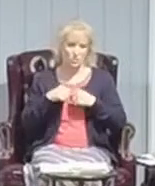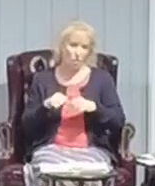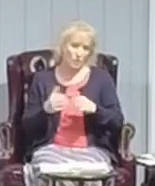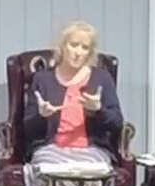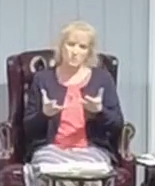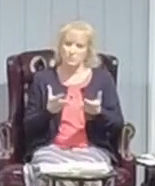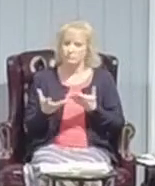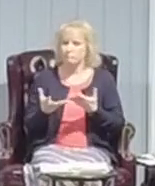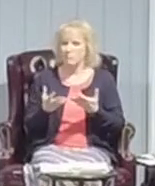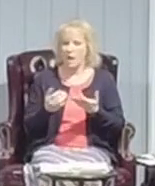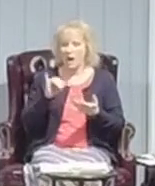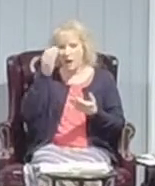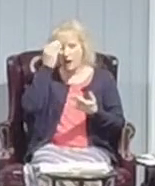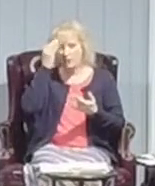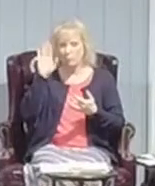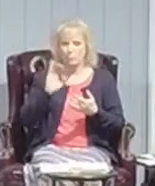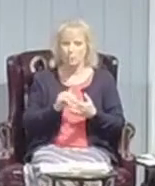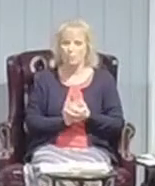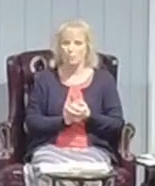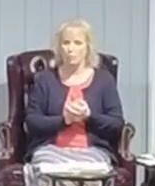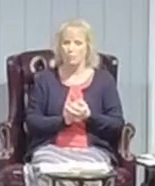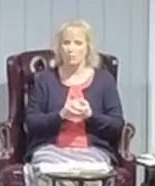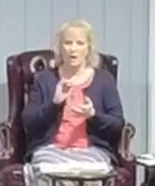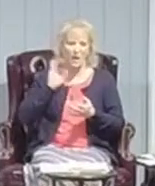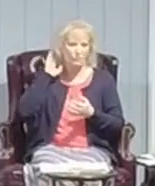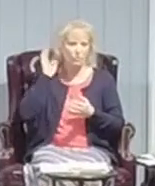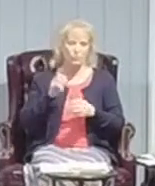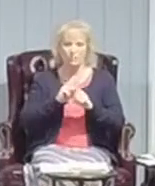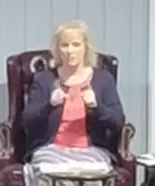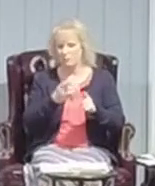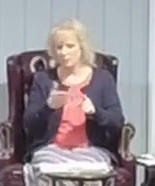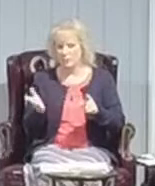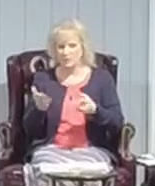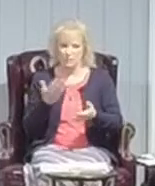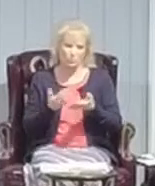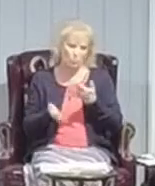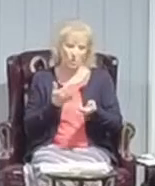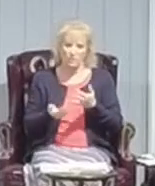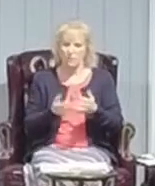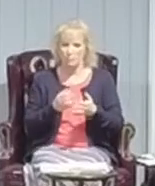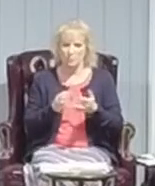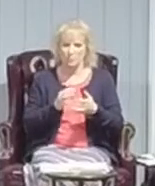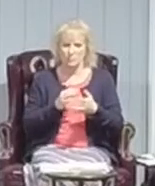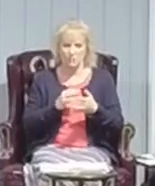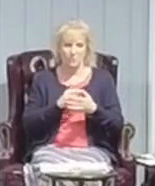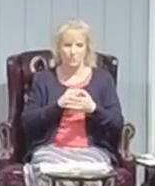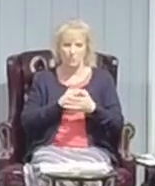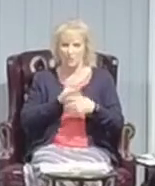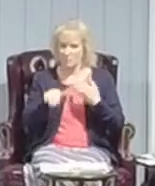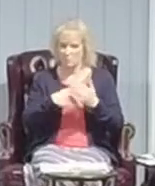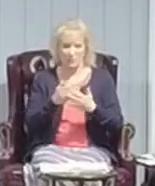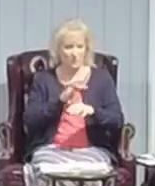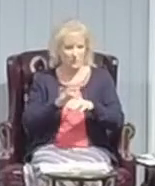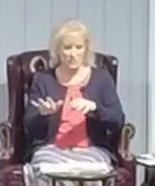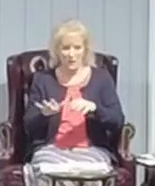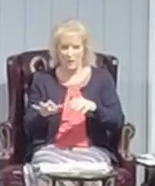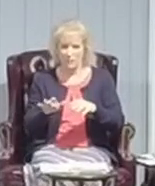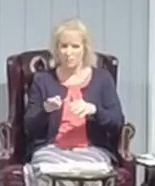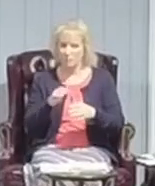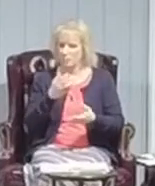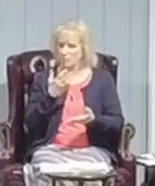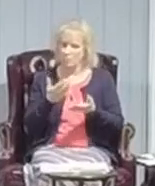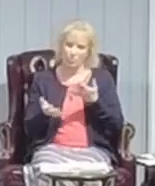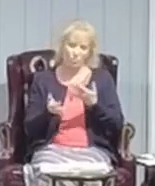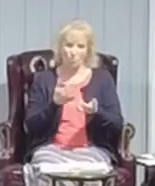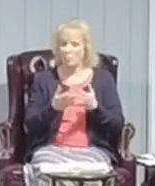I can't tell you. I don't know. I've read different things and things, whether he was totally naked or whether he still had an undergarment on. That's not what's